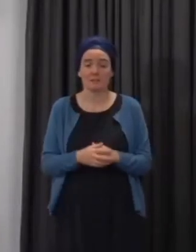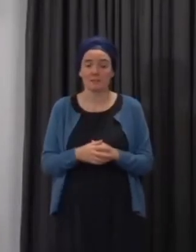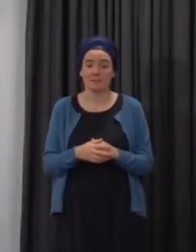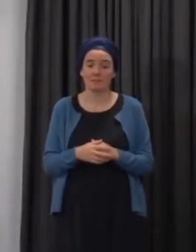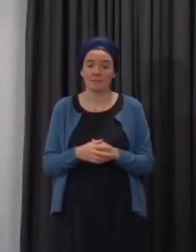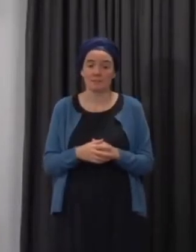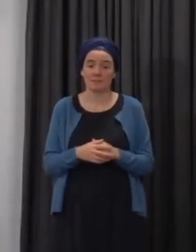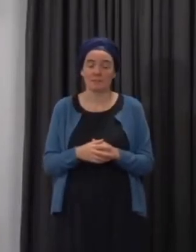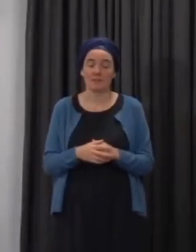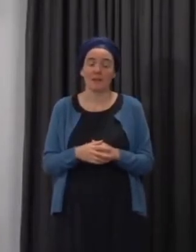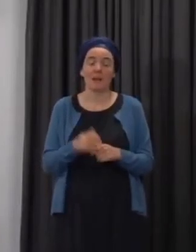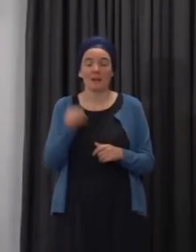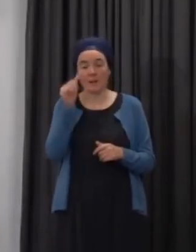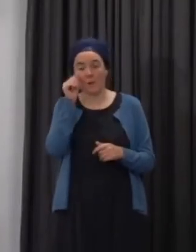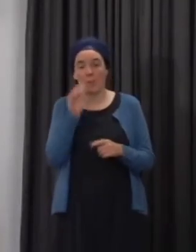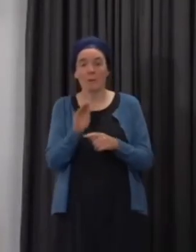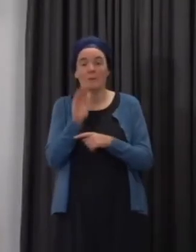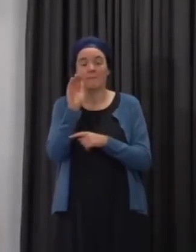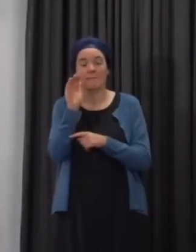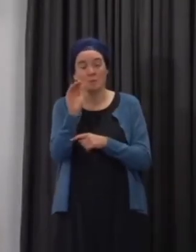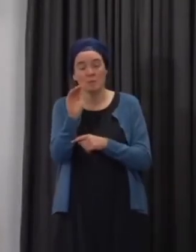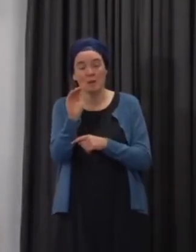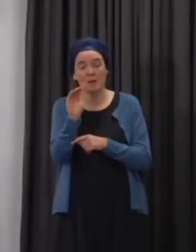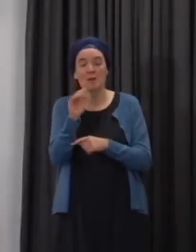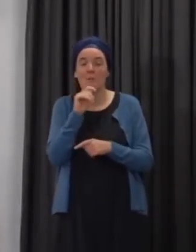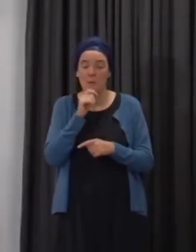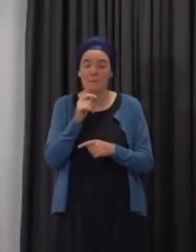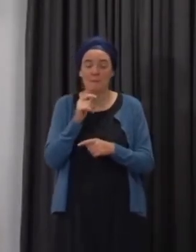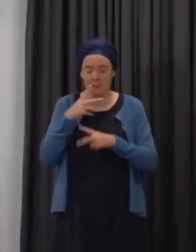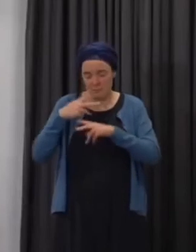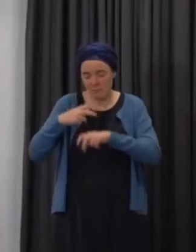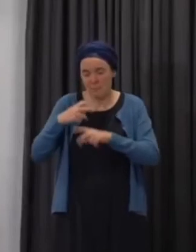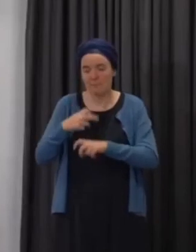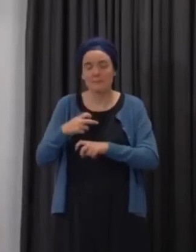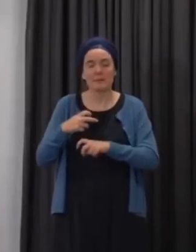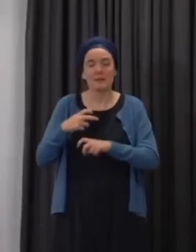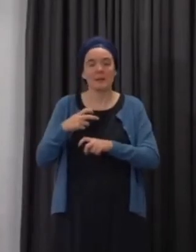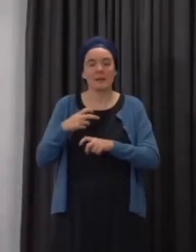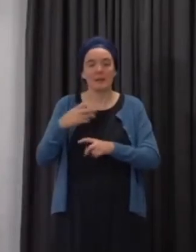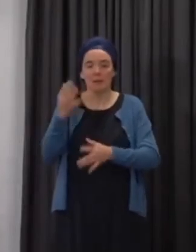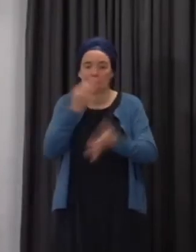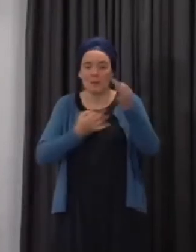inquiry on the choices made at each point in time and the reasons why we did so.